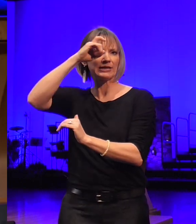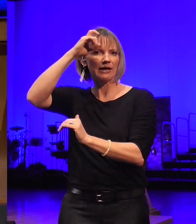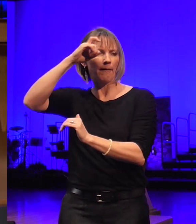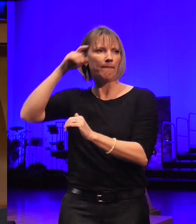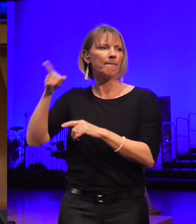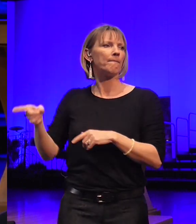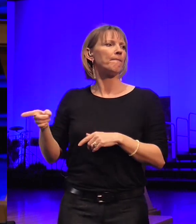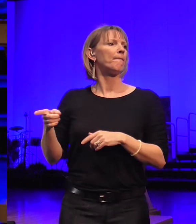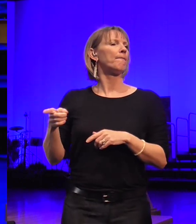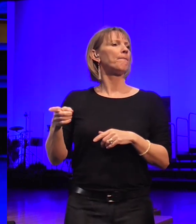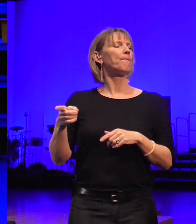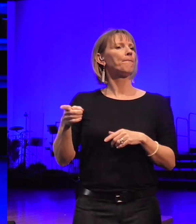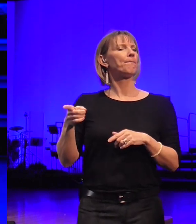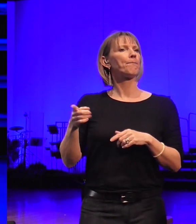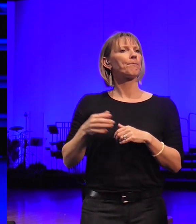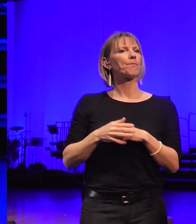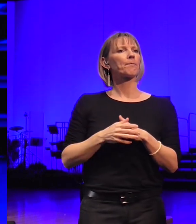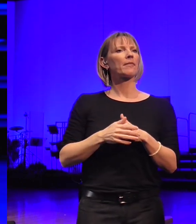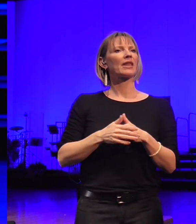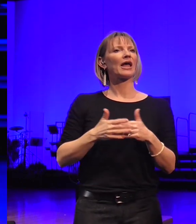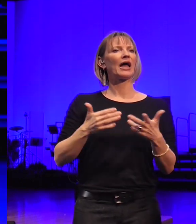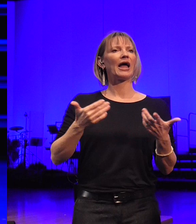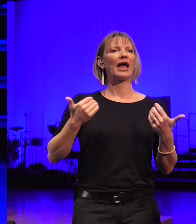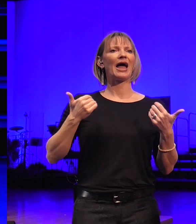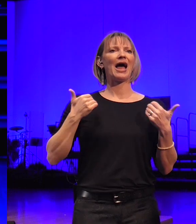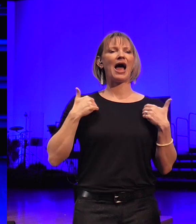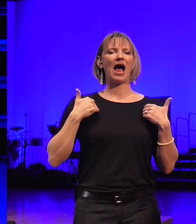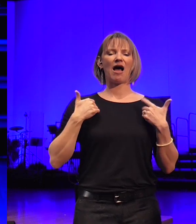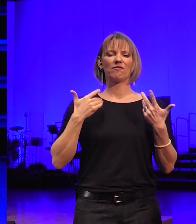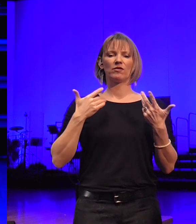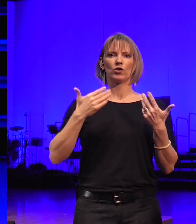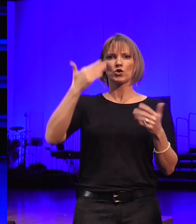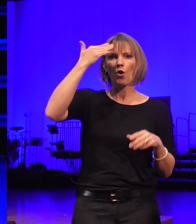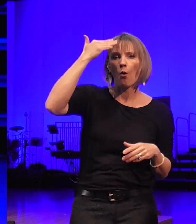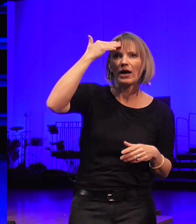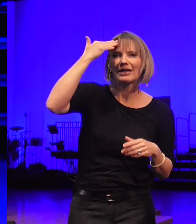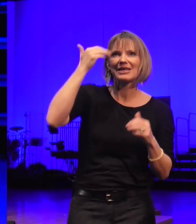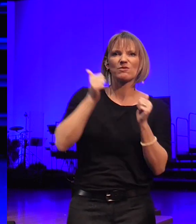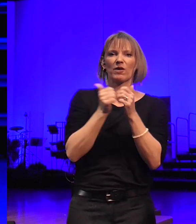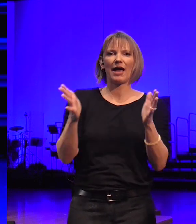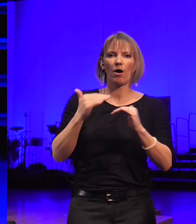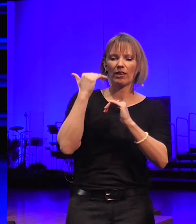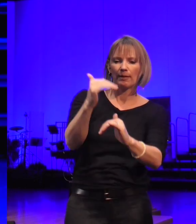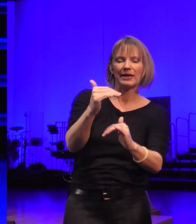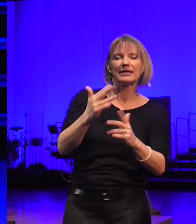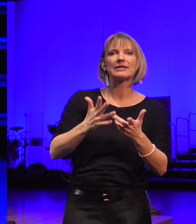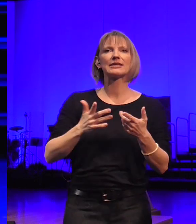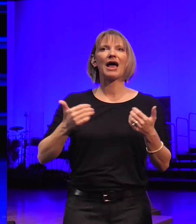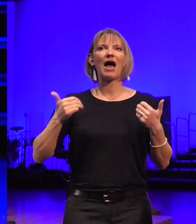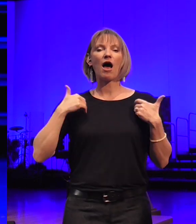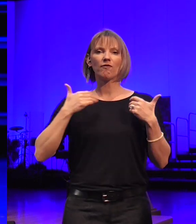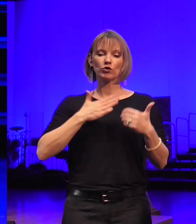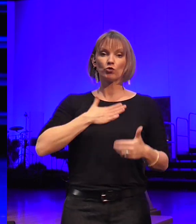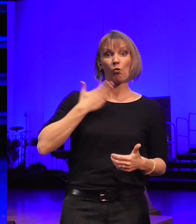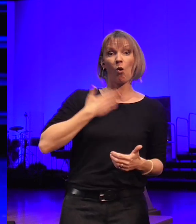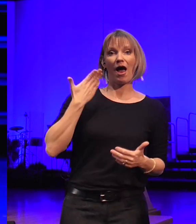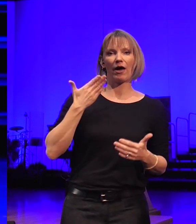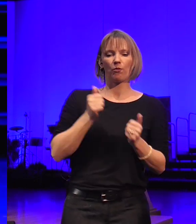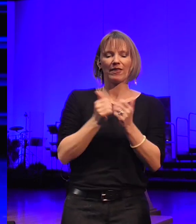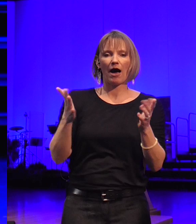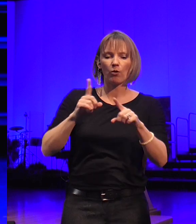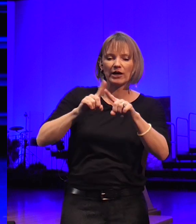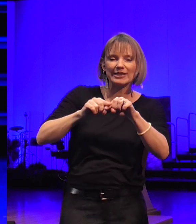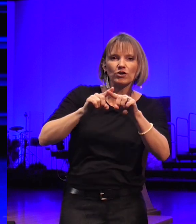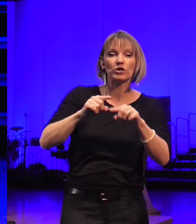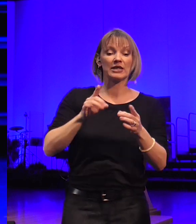There is an unlimited knowingness. There is an unconditioned joy.